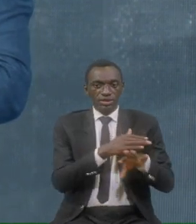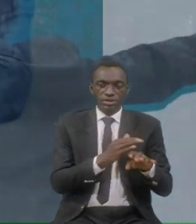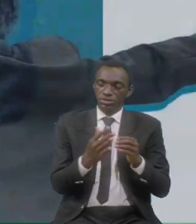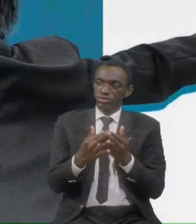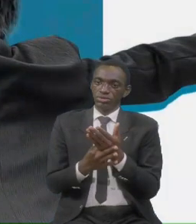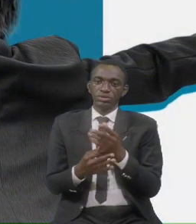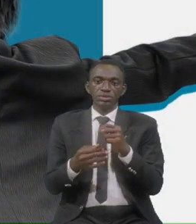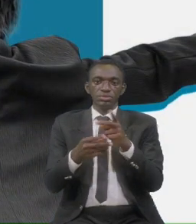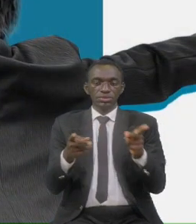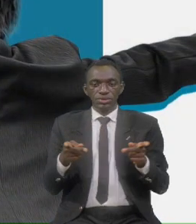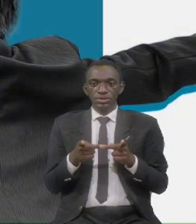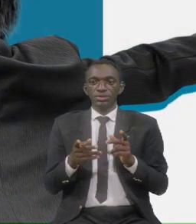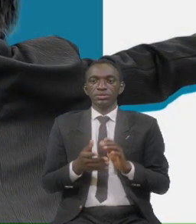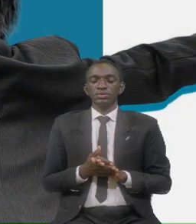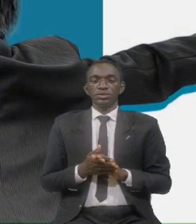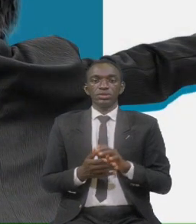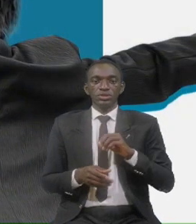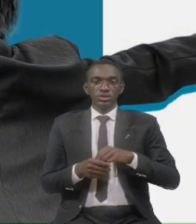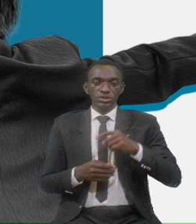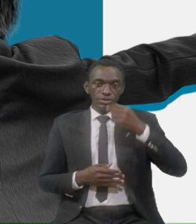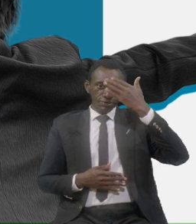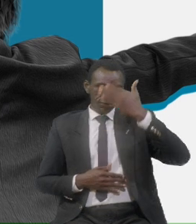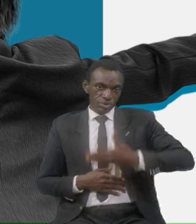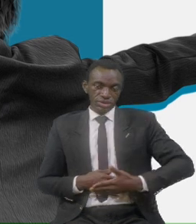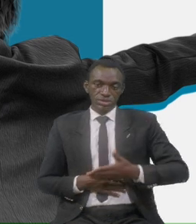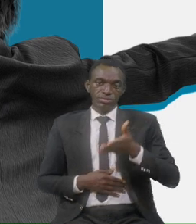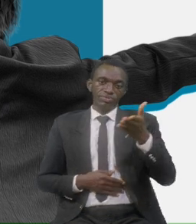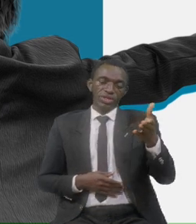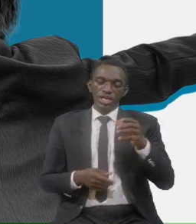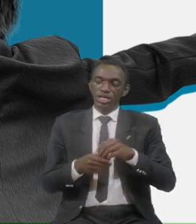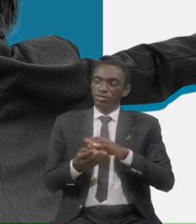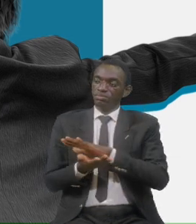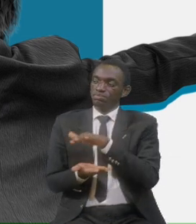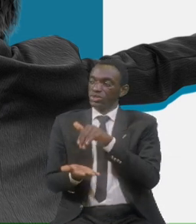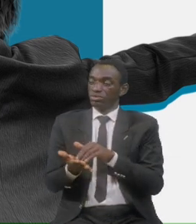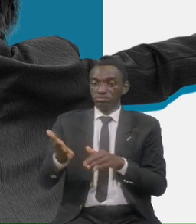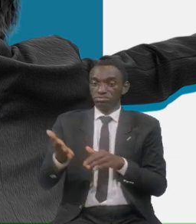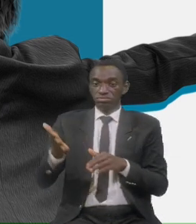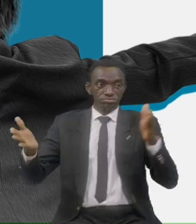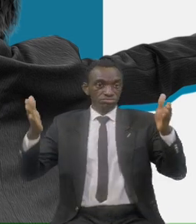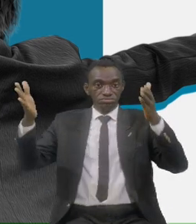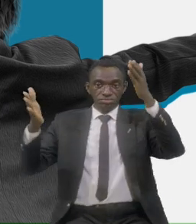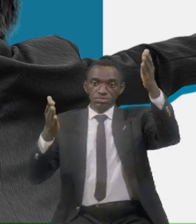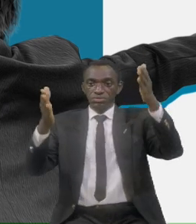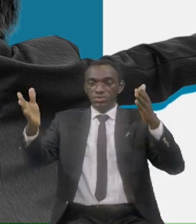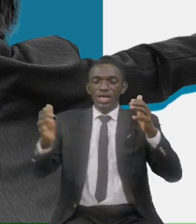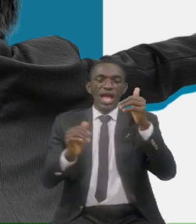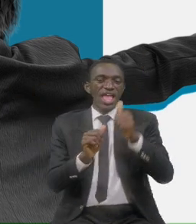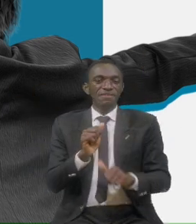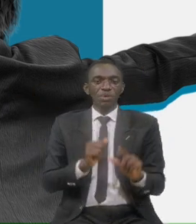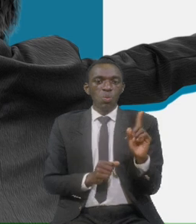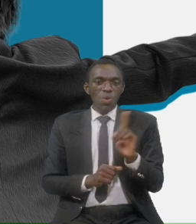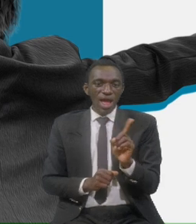in the front, in the middle, at the back, everywhere, and make